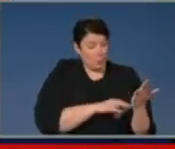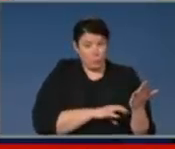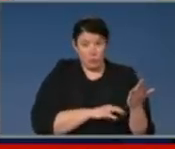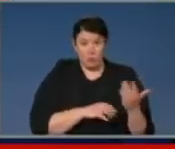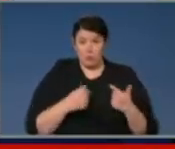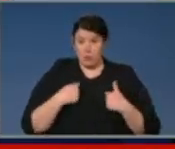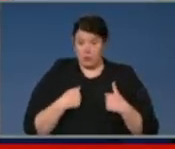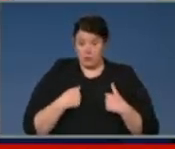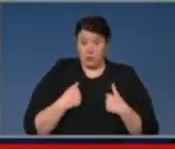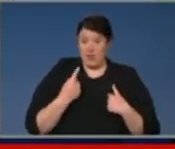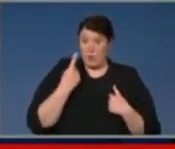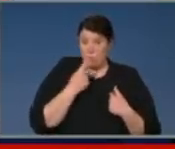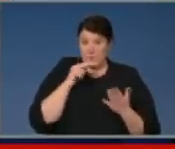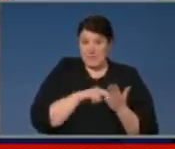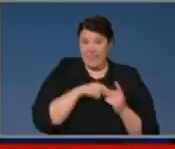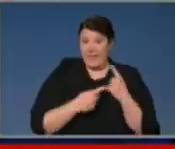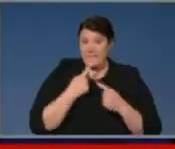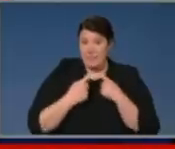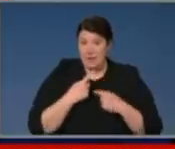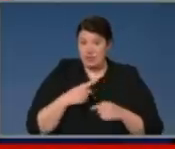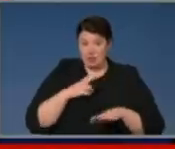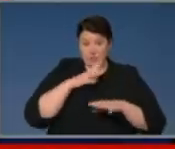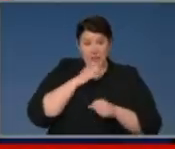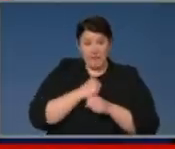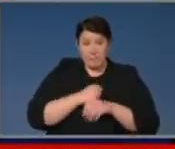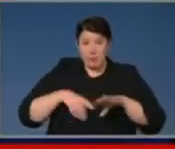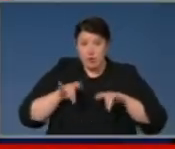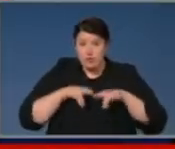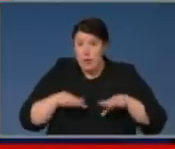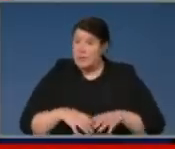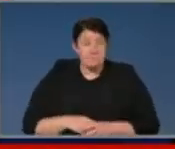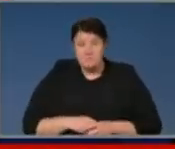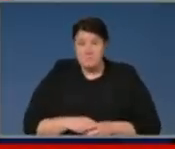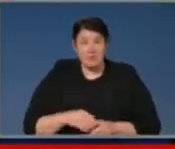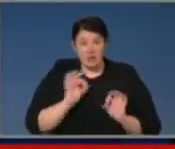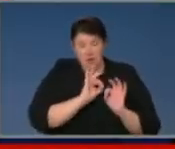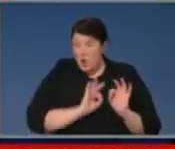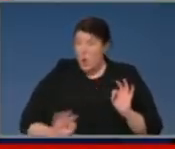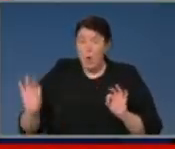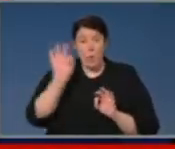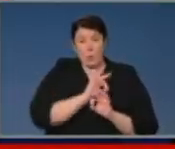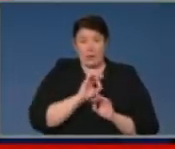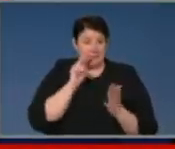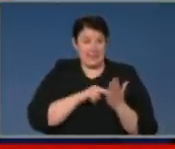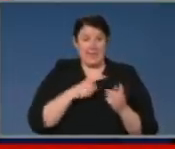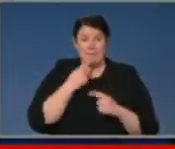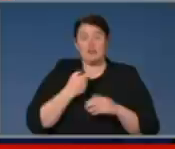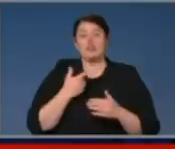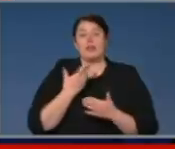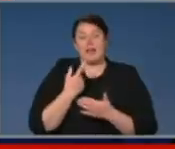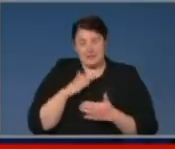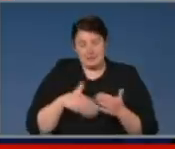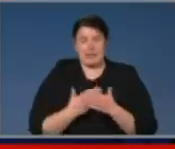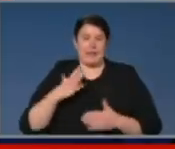yourself, no Commonwealth officials. If you are diagnosed, then you already have